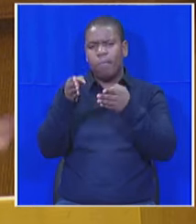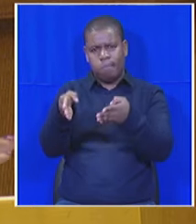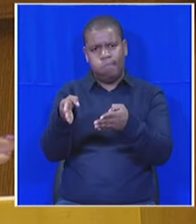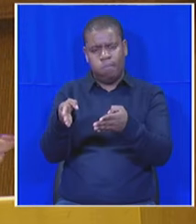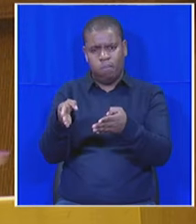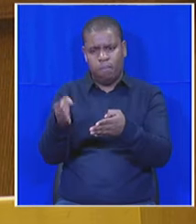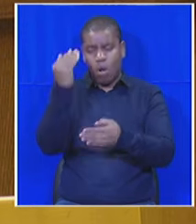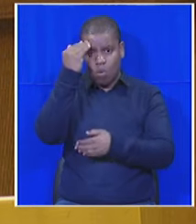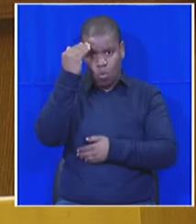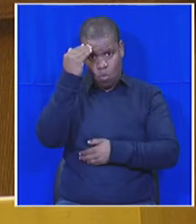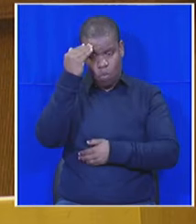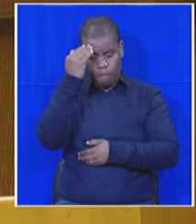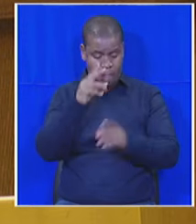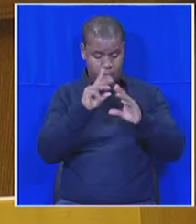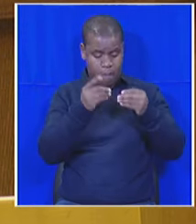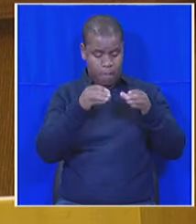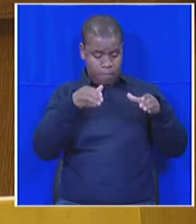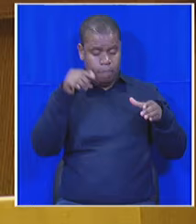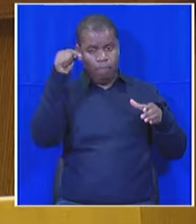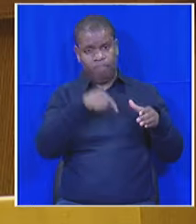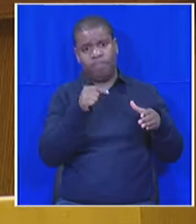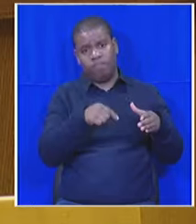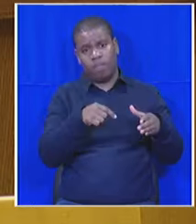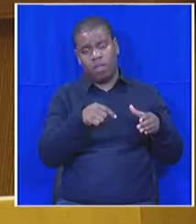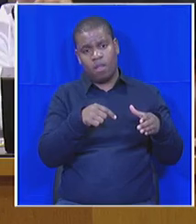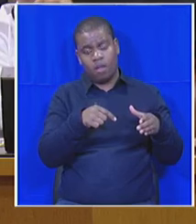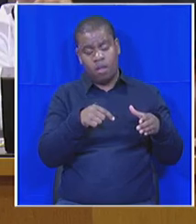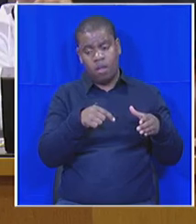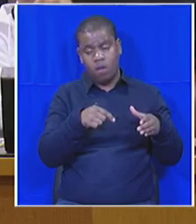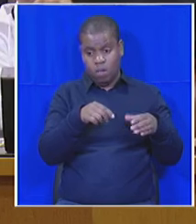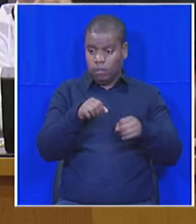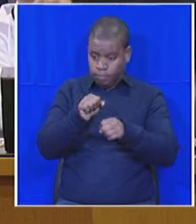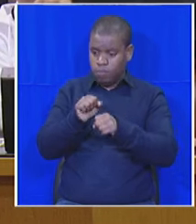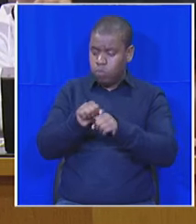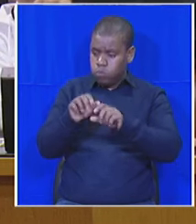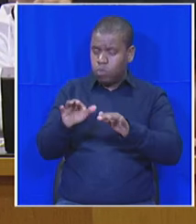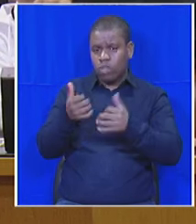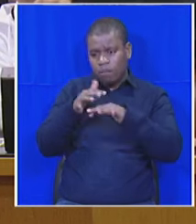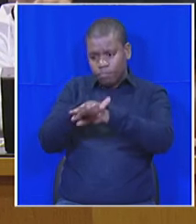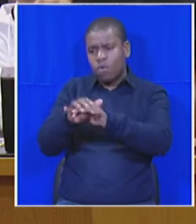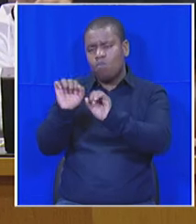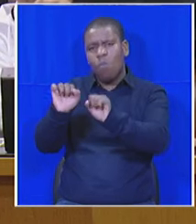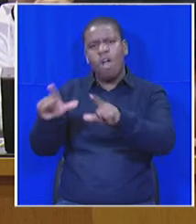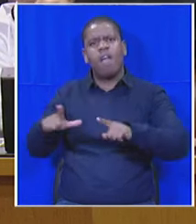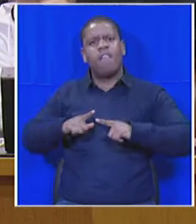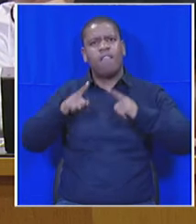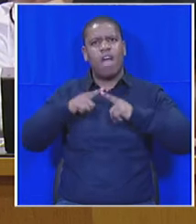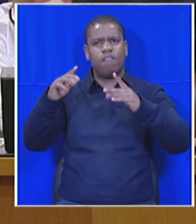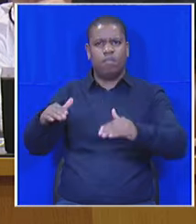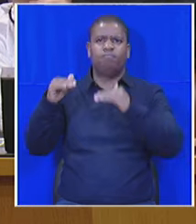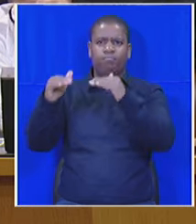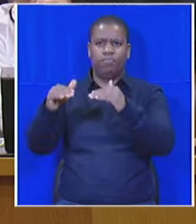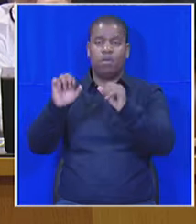le department yenza impilo zabo zibe ngcono yiyo lonto beza kuthina ngomhla